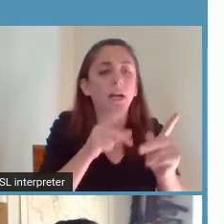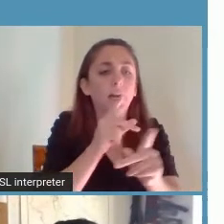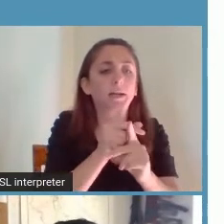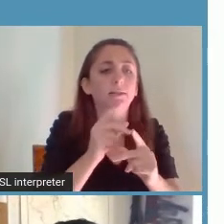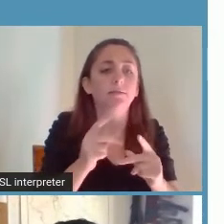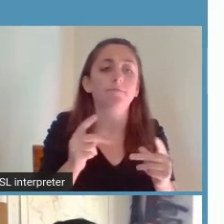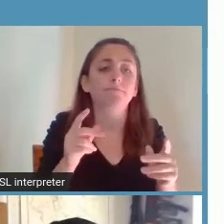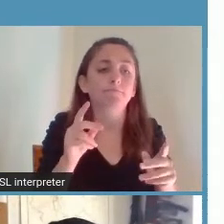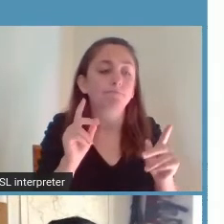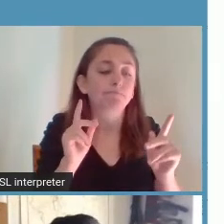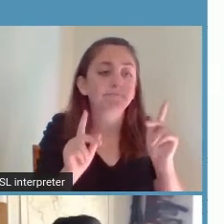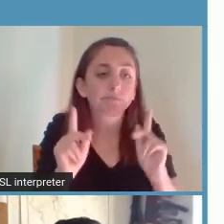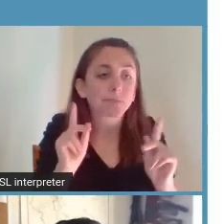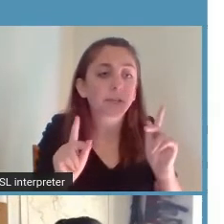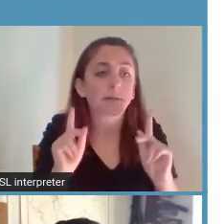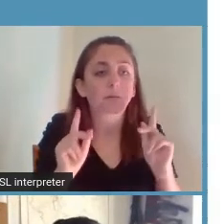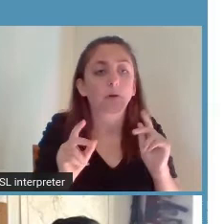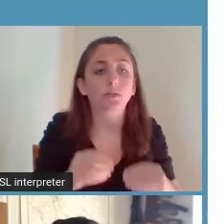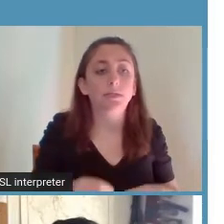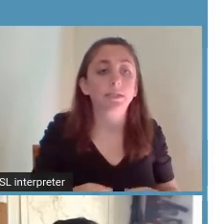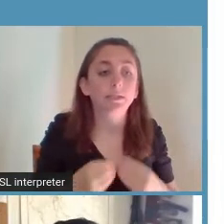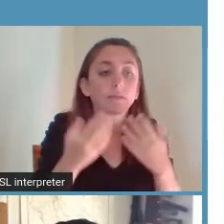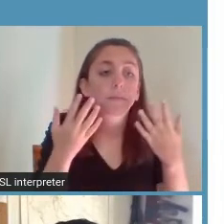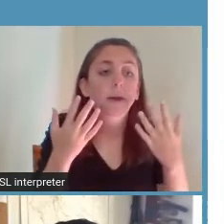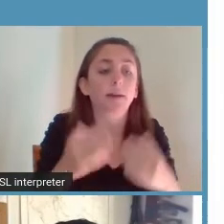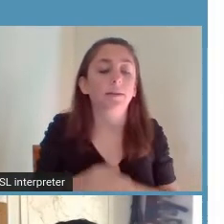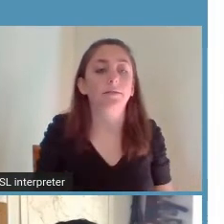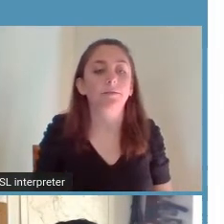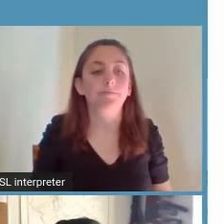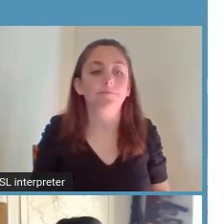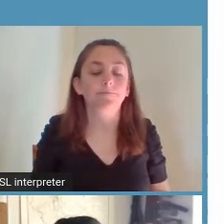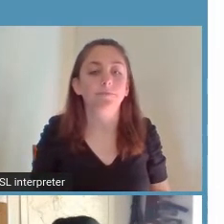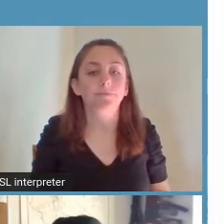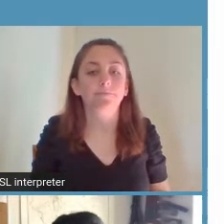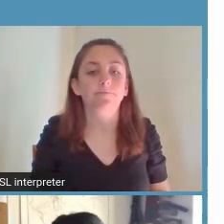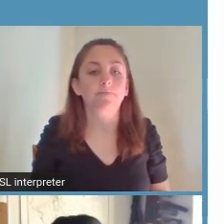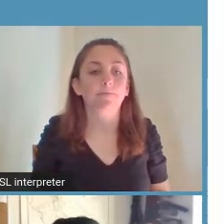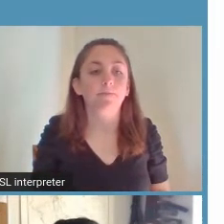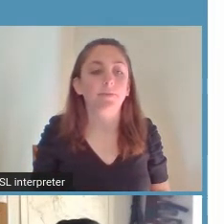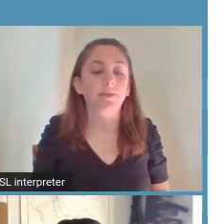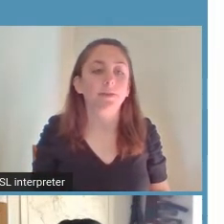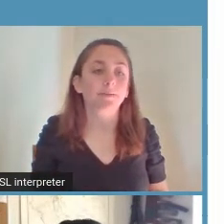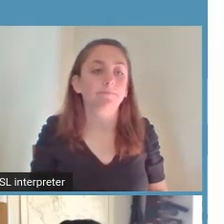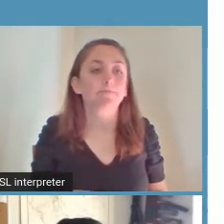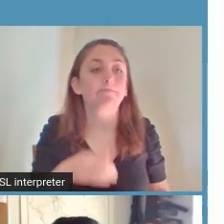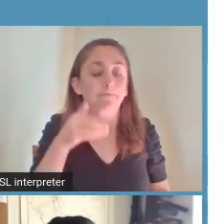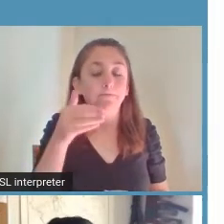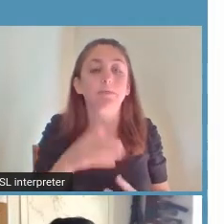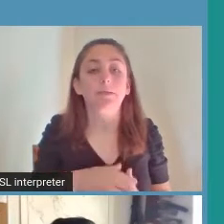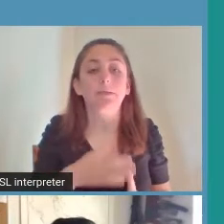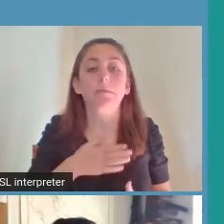so that is really a driving force behind the podcast. Next slide, please.